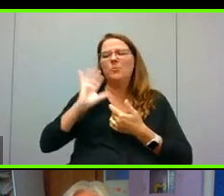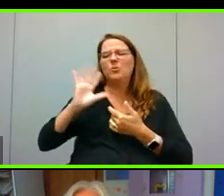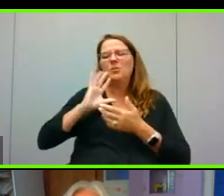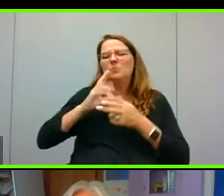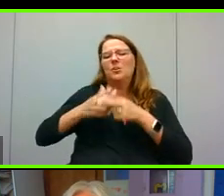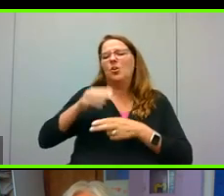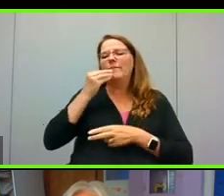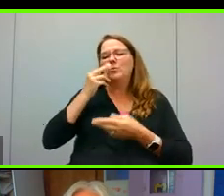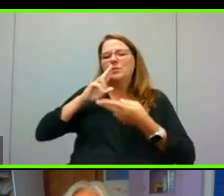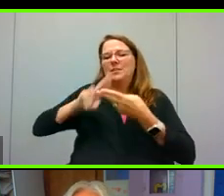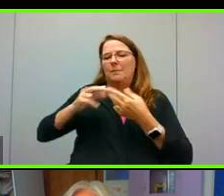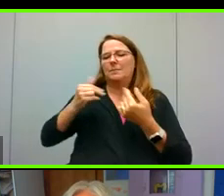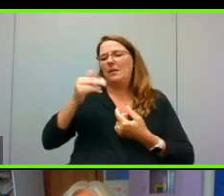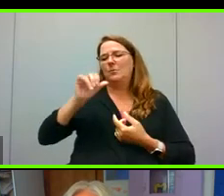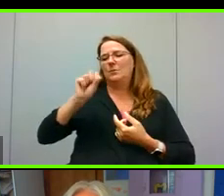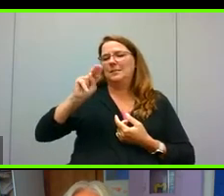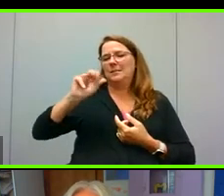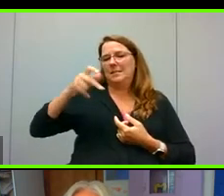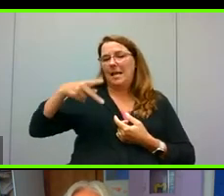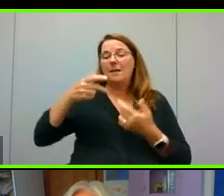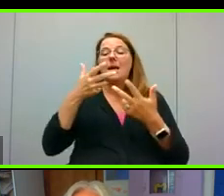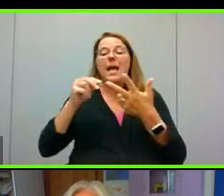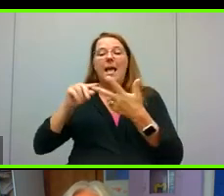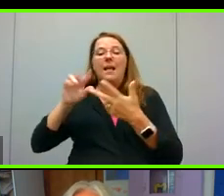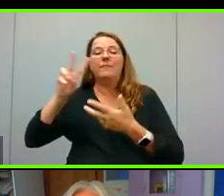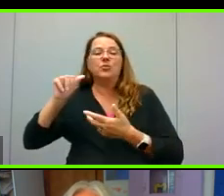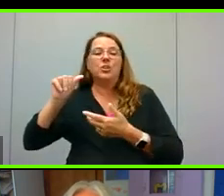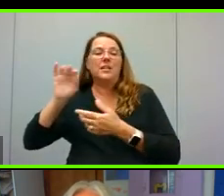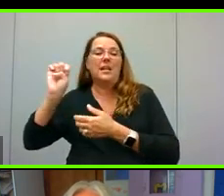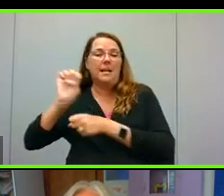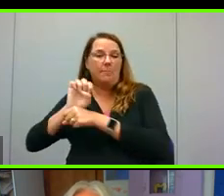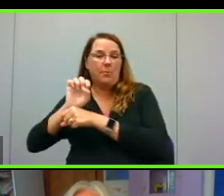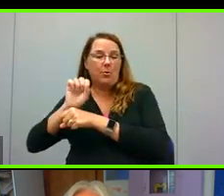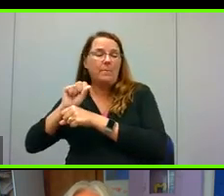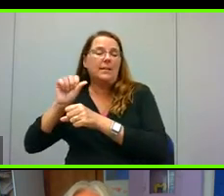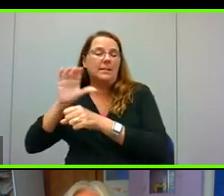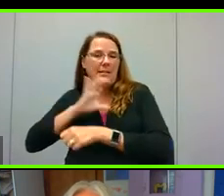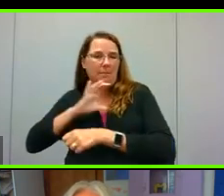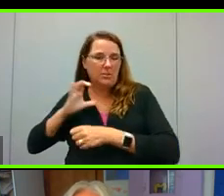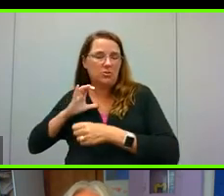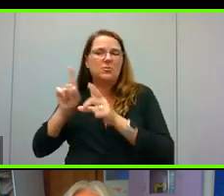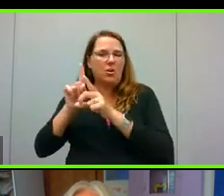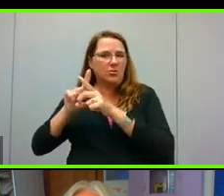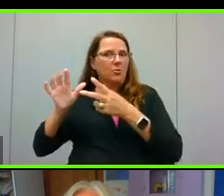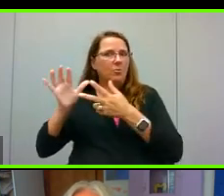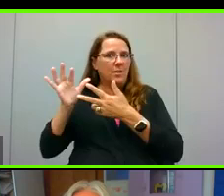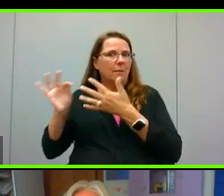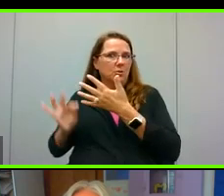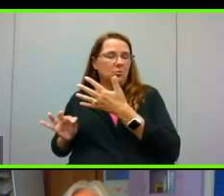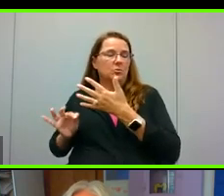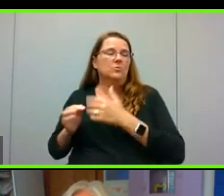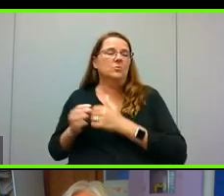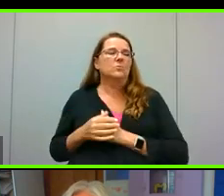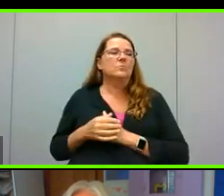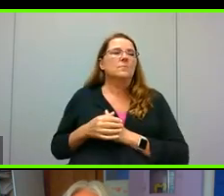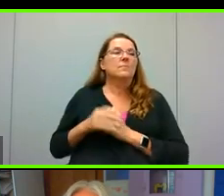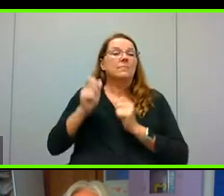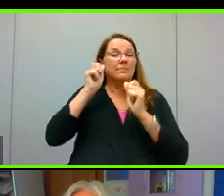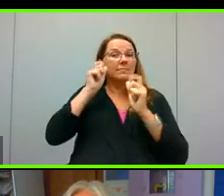stamps. And a variety of programs through the Virginia Employment Commission that are also optional. Surprisingly,